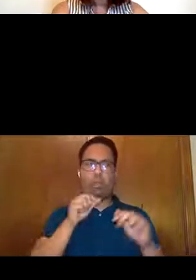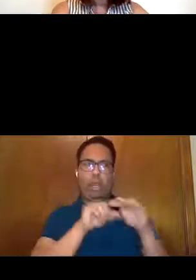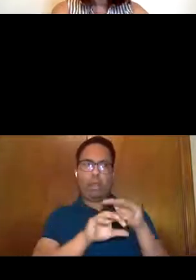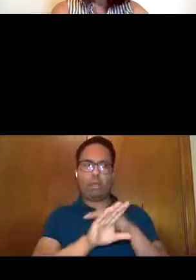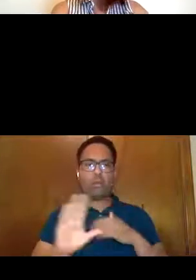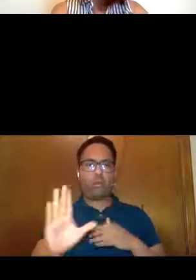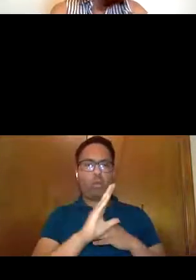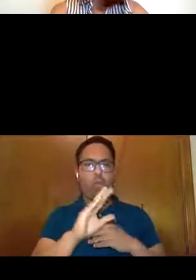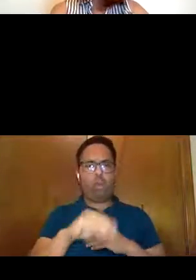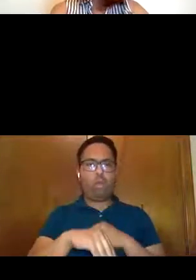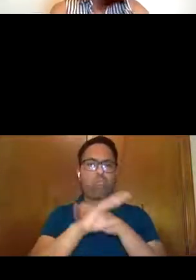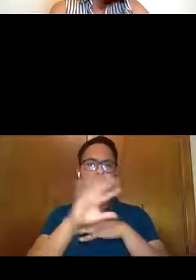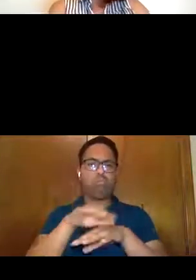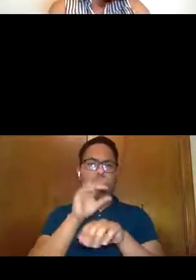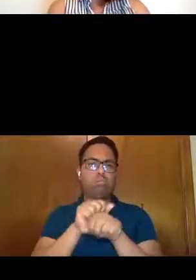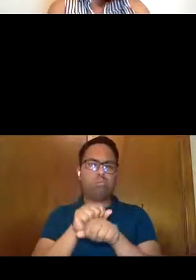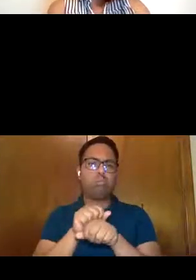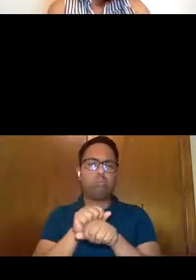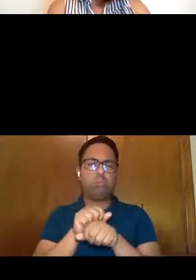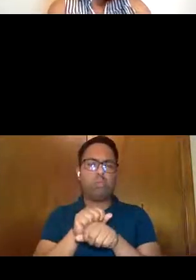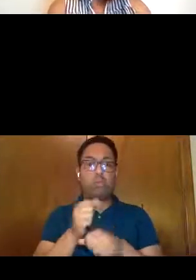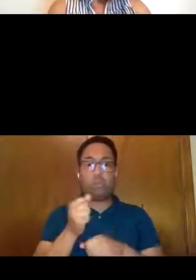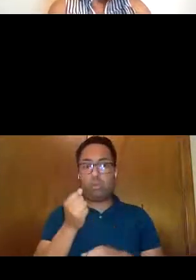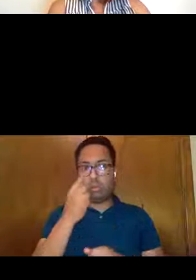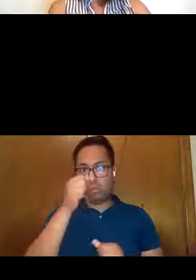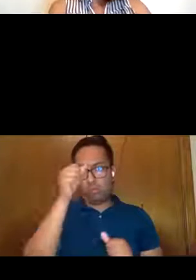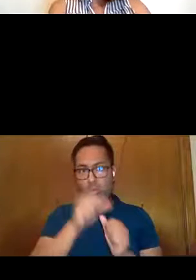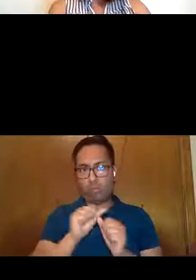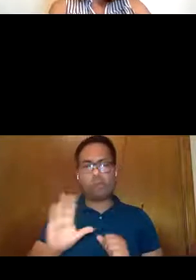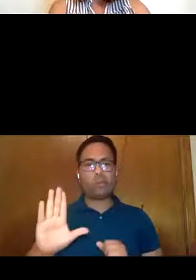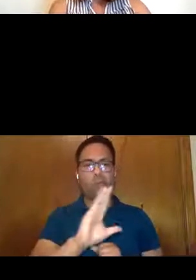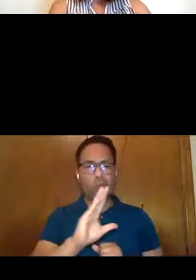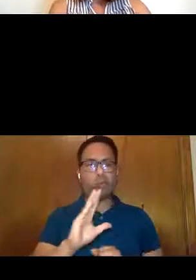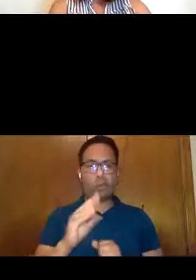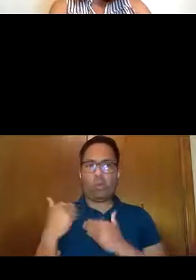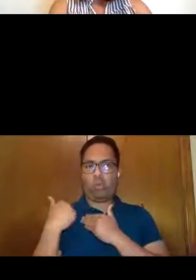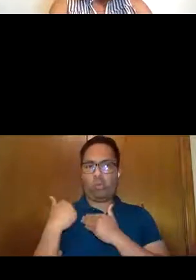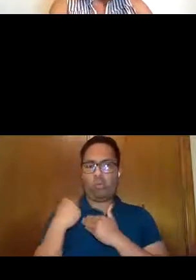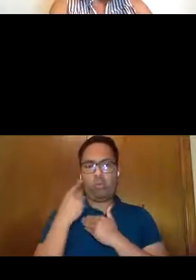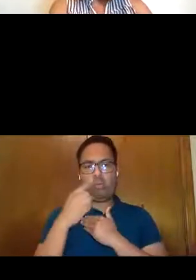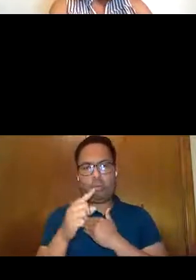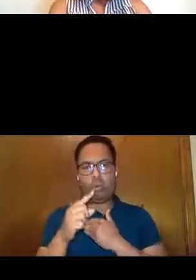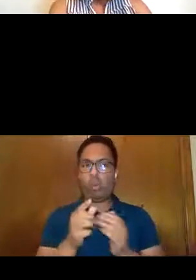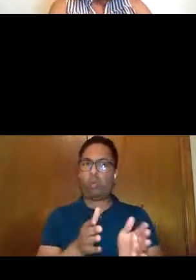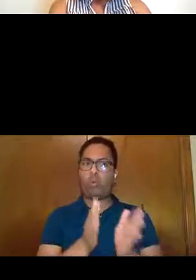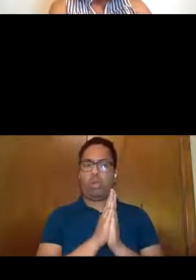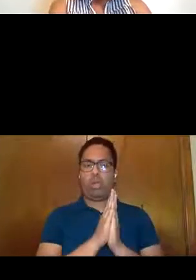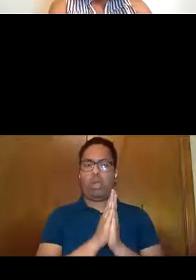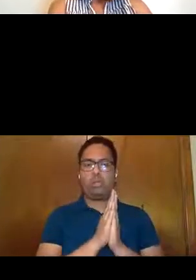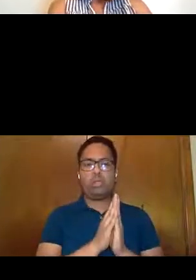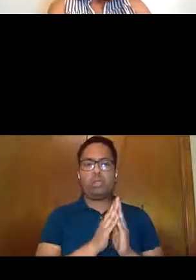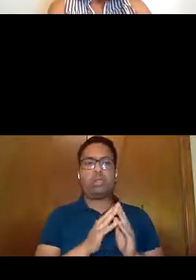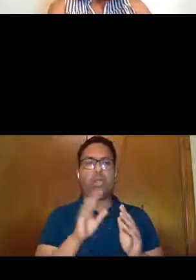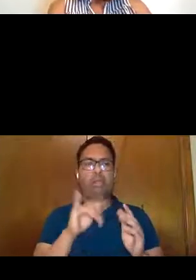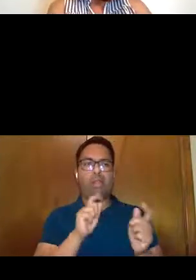visit. Remember, it's your job to request accommodations. Please don't assume